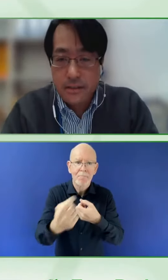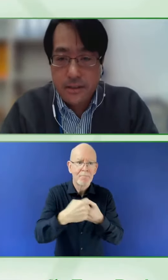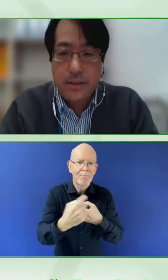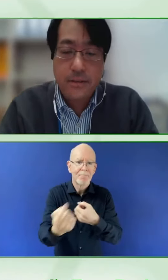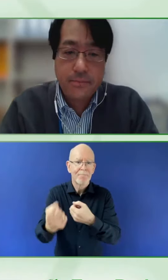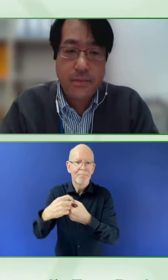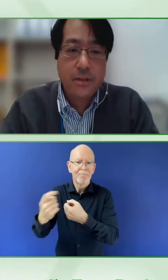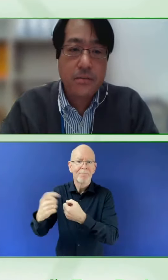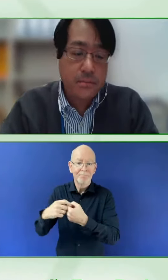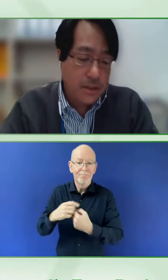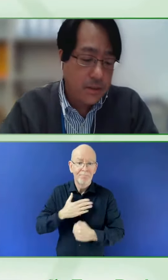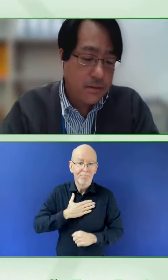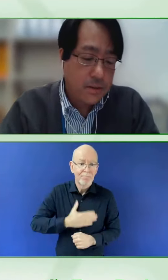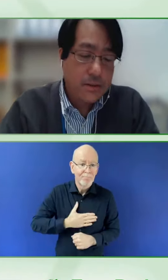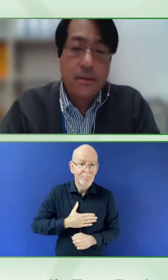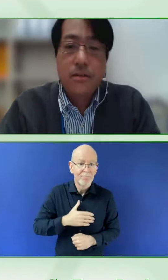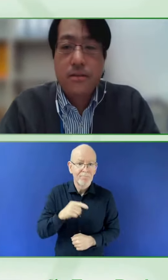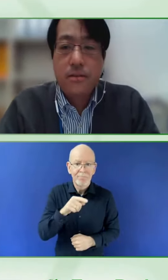the country.